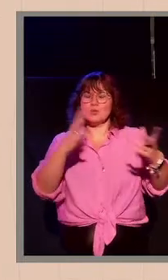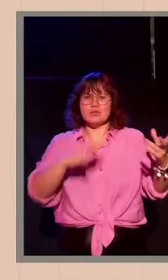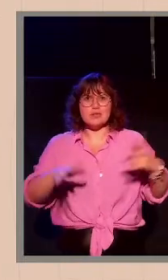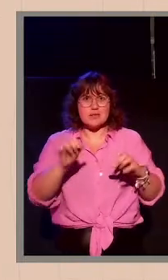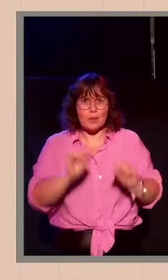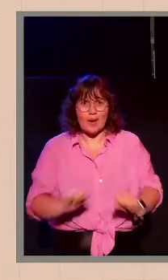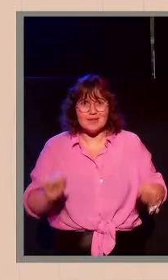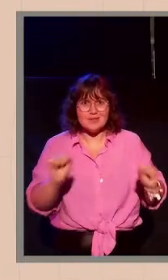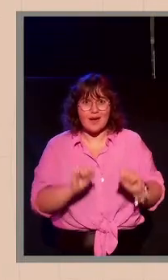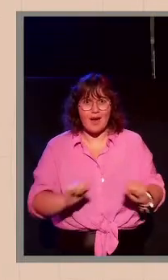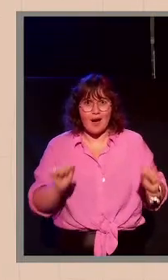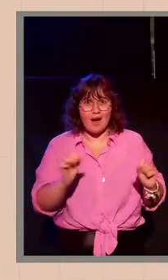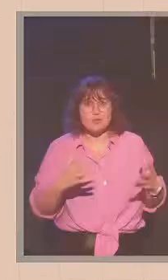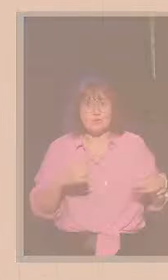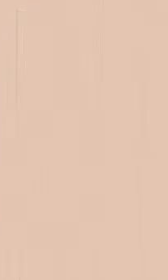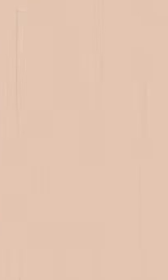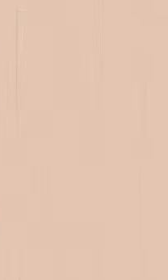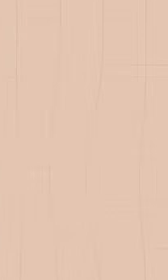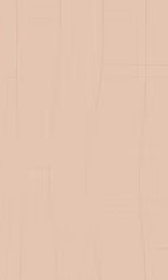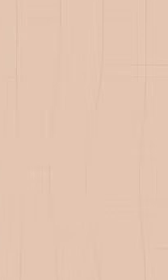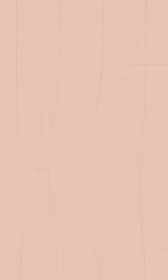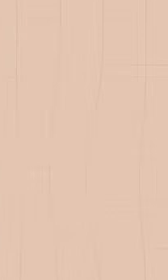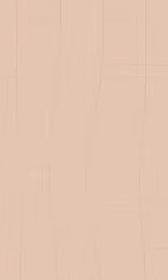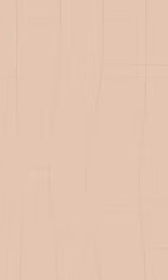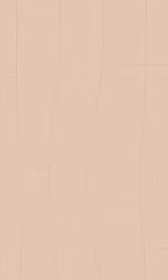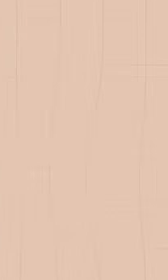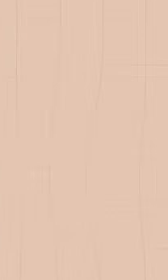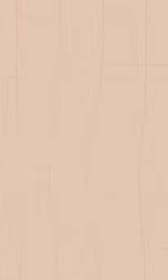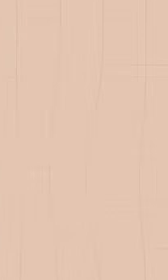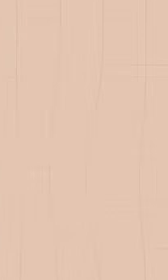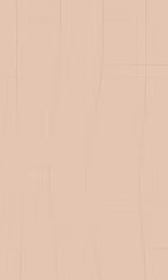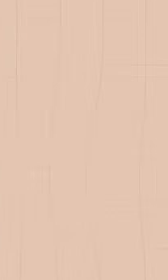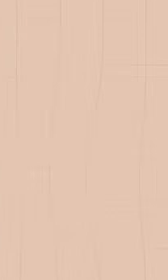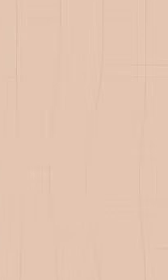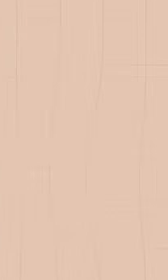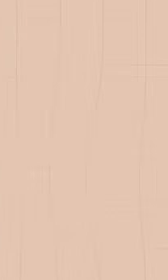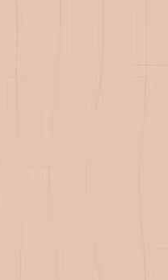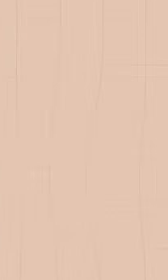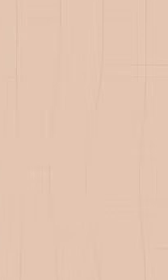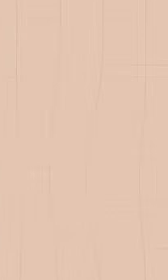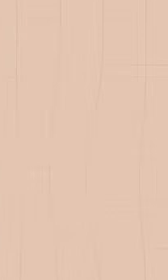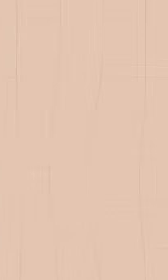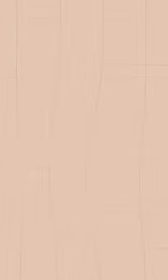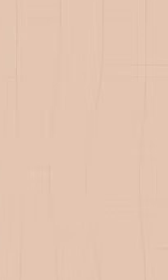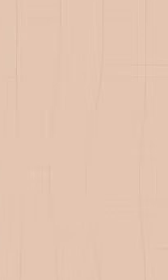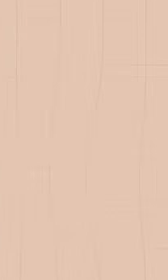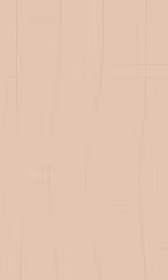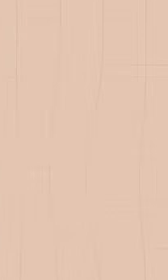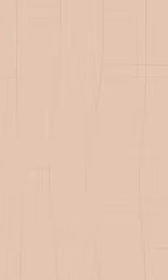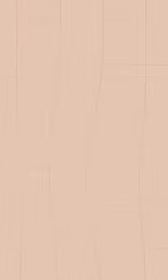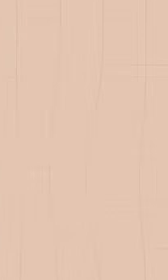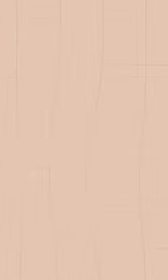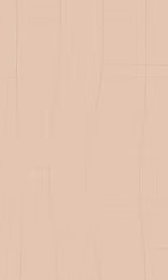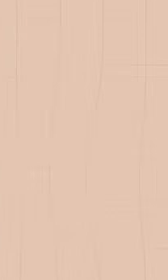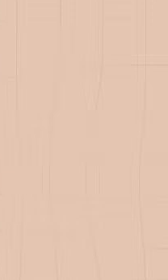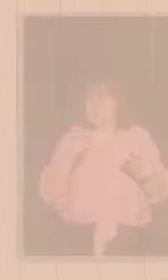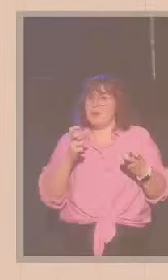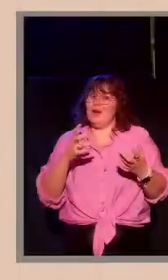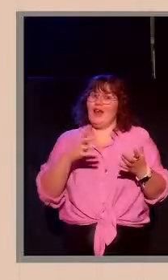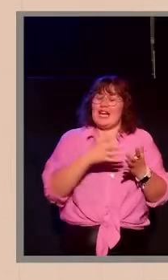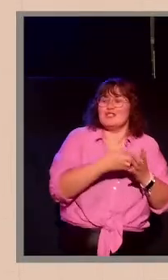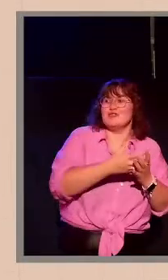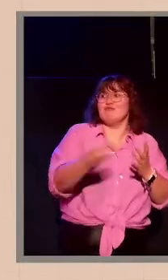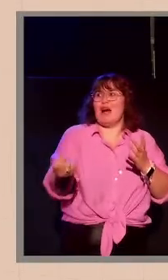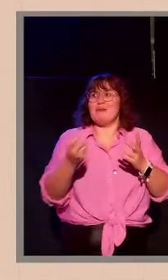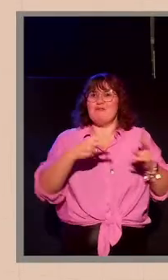then for them to start moving again. So I literally have to grasp it off these dancers when I